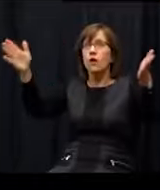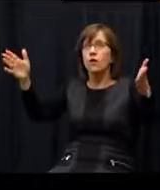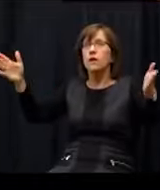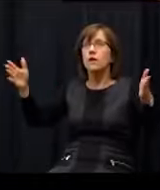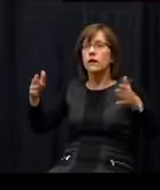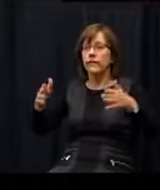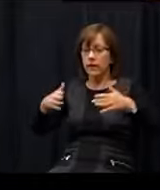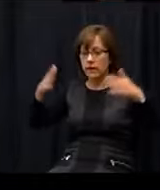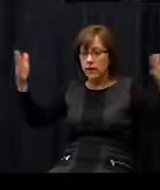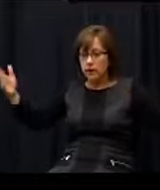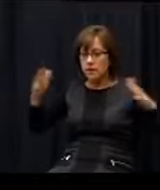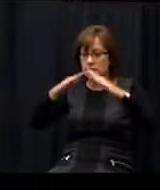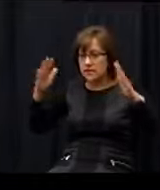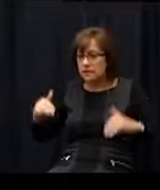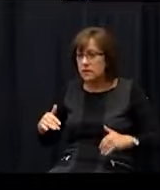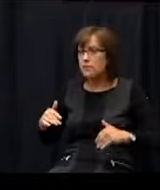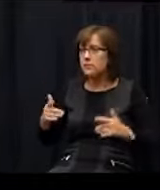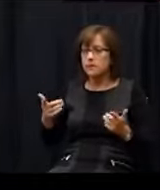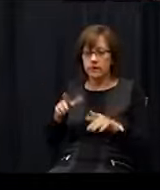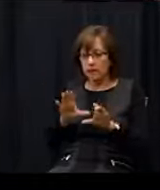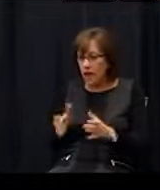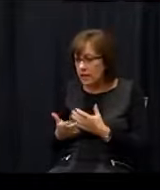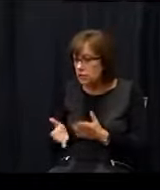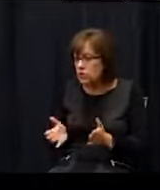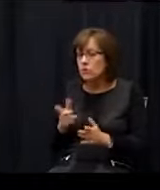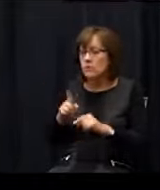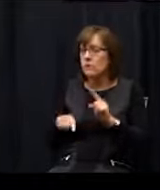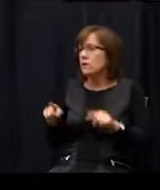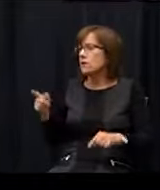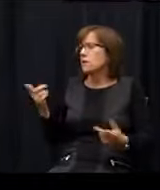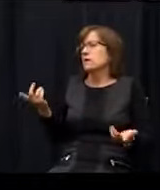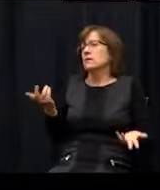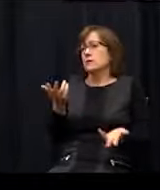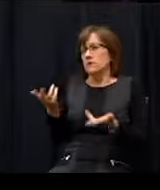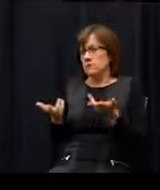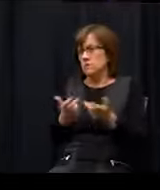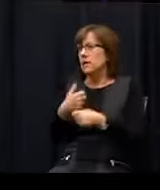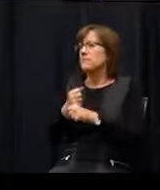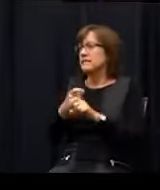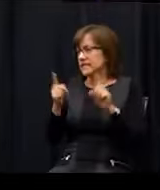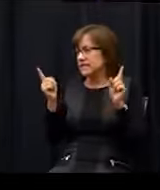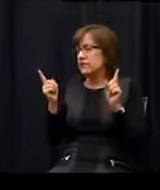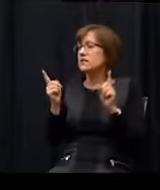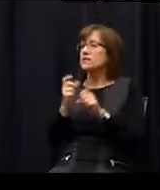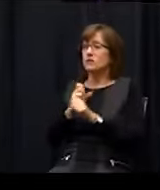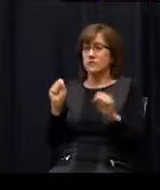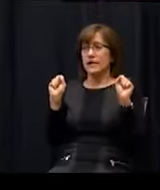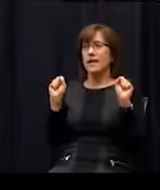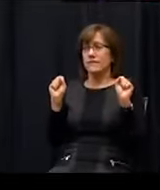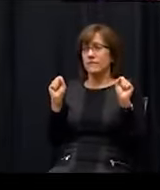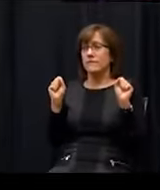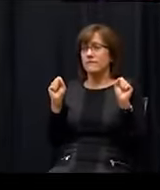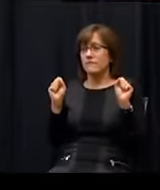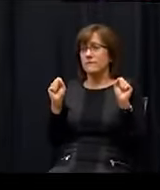kind of classroom you're in. And so it does make a difference. And the safety does, I mean,